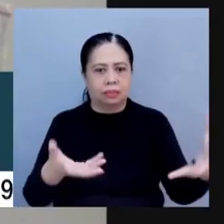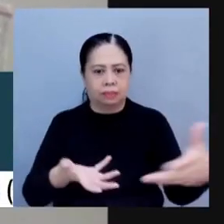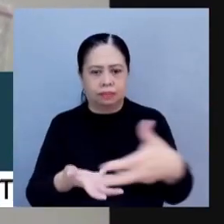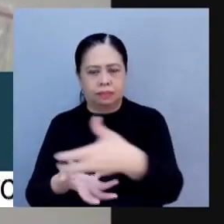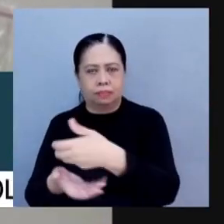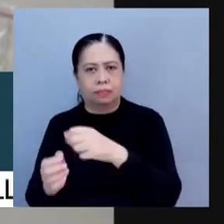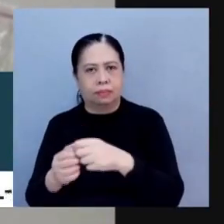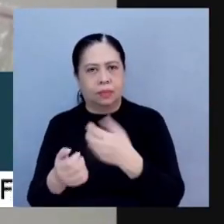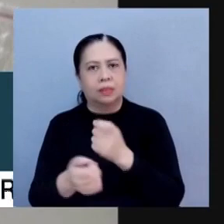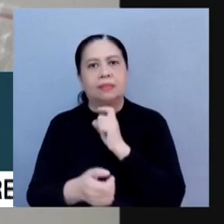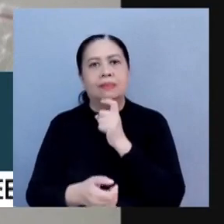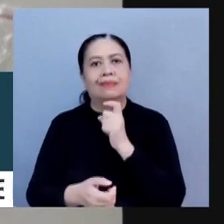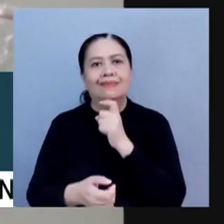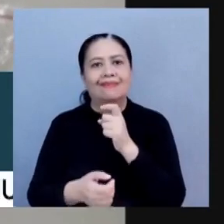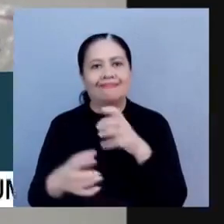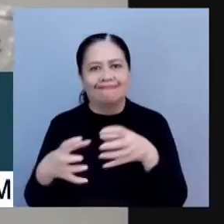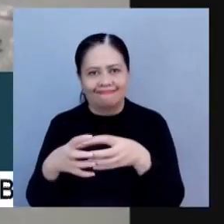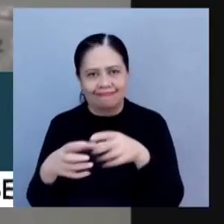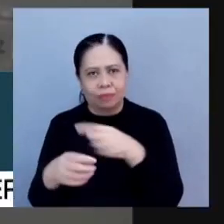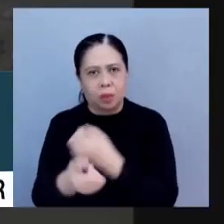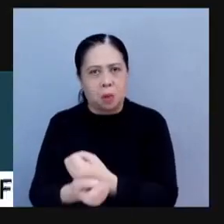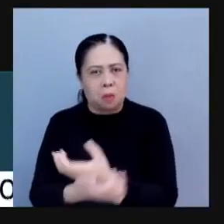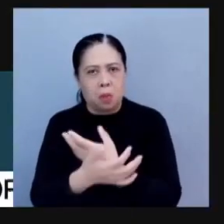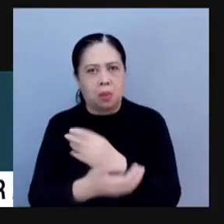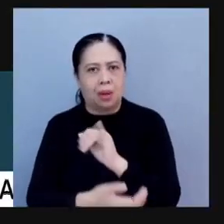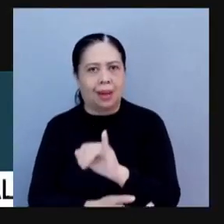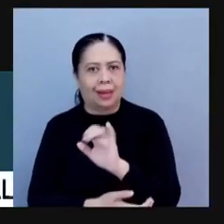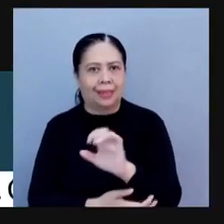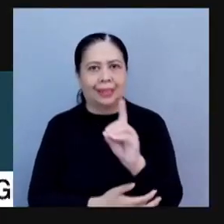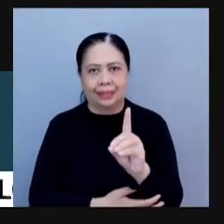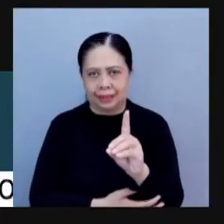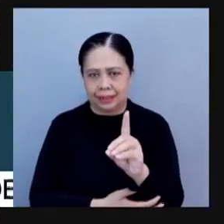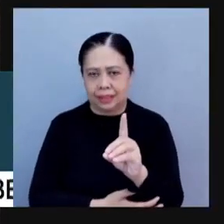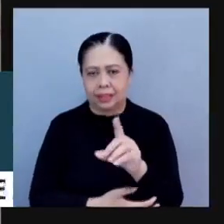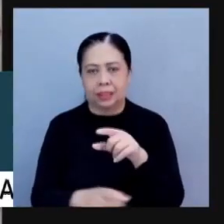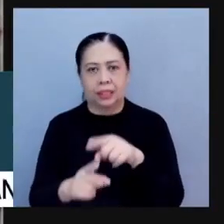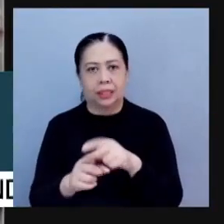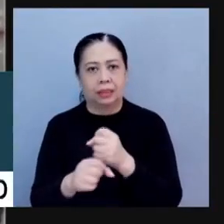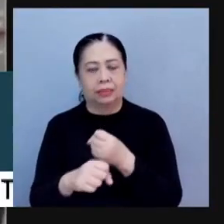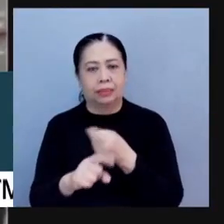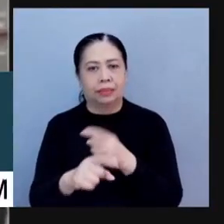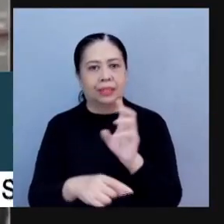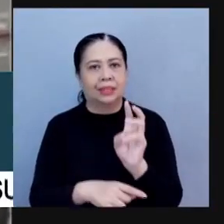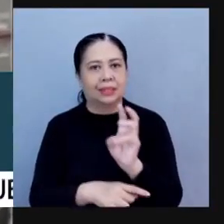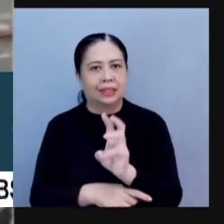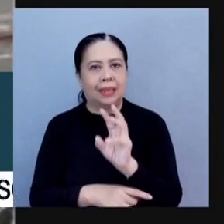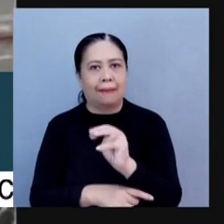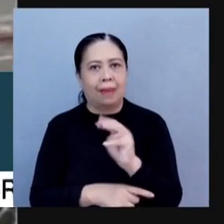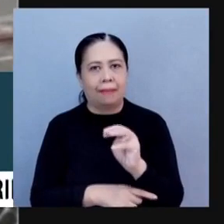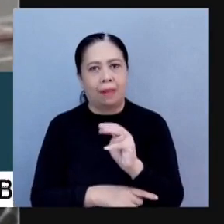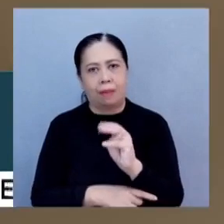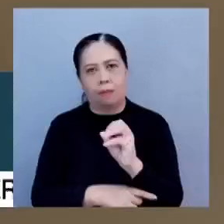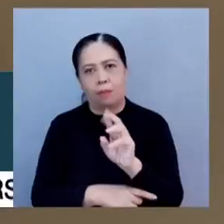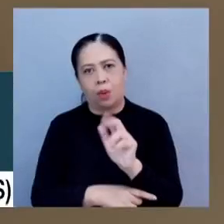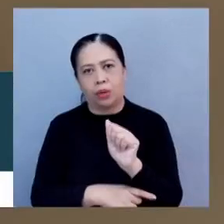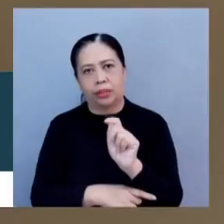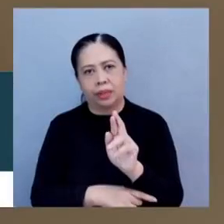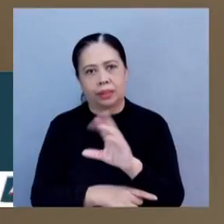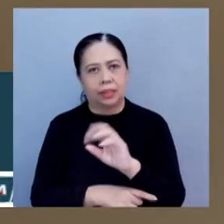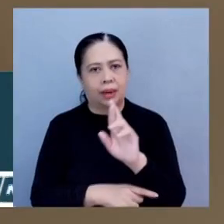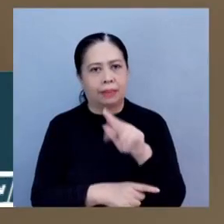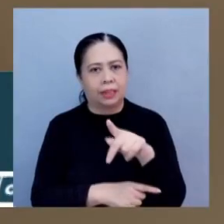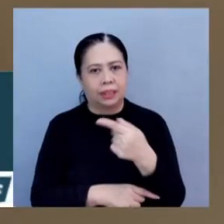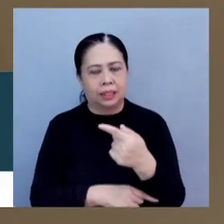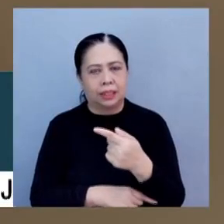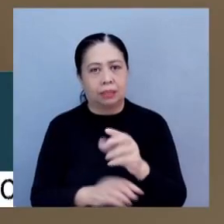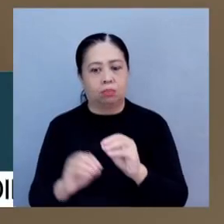and metal fragments of the improvised explosive device, which was made from a 60mm mortar and RPG. The bomb was